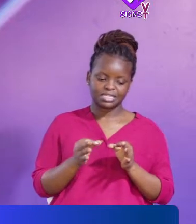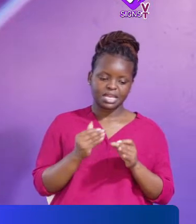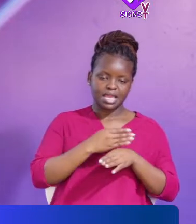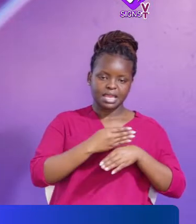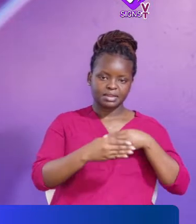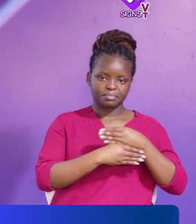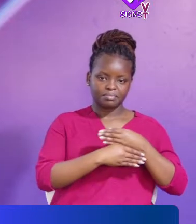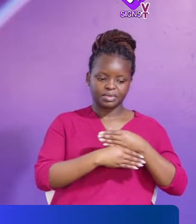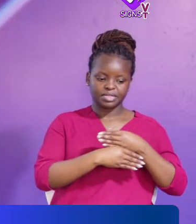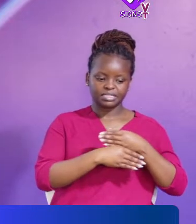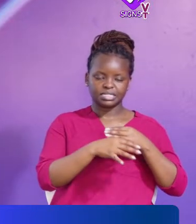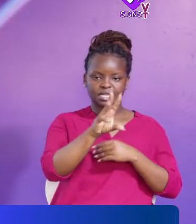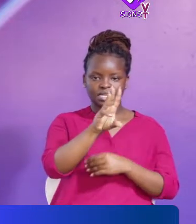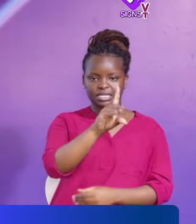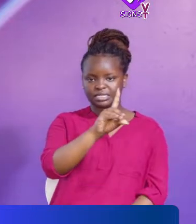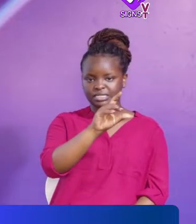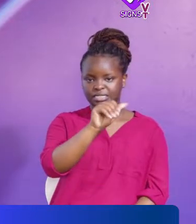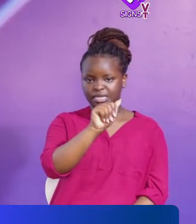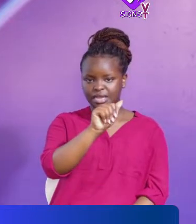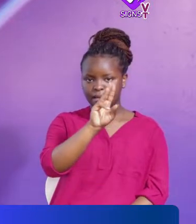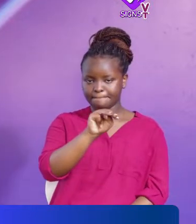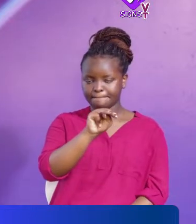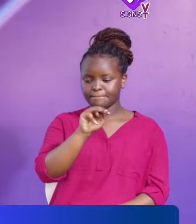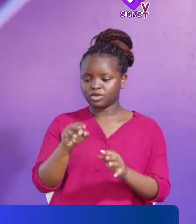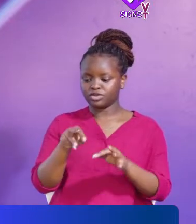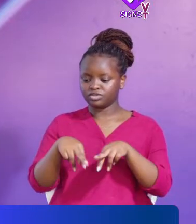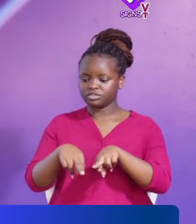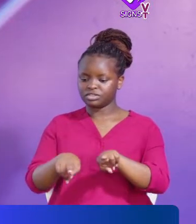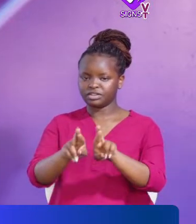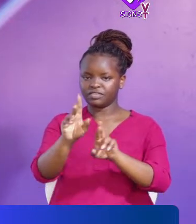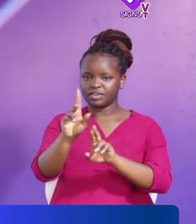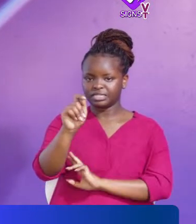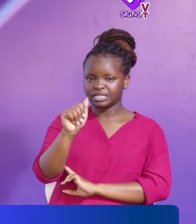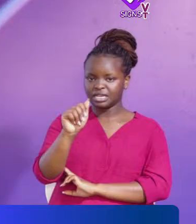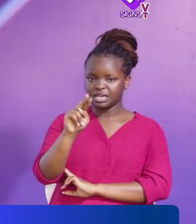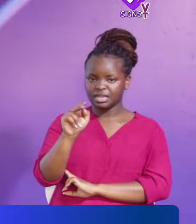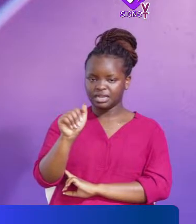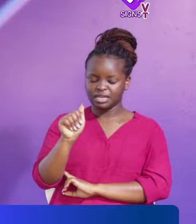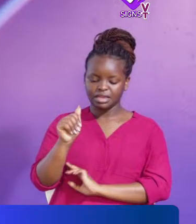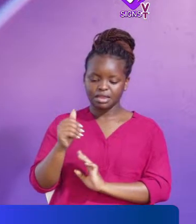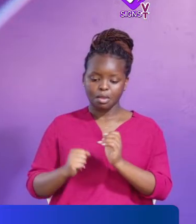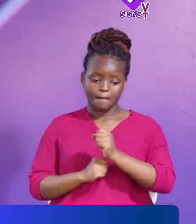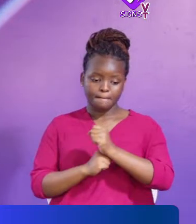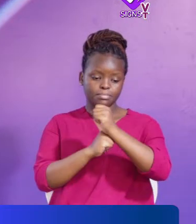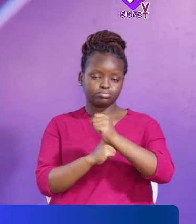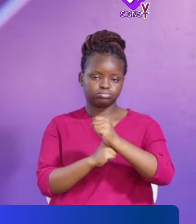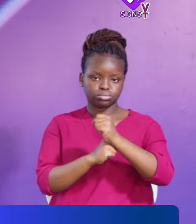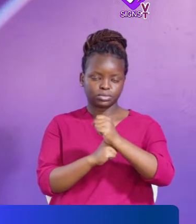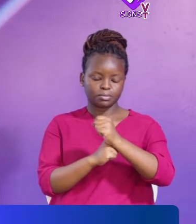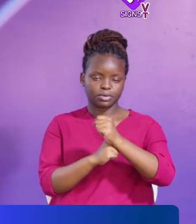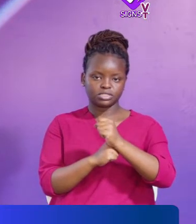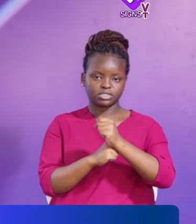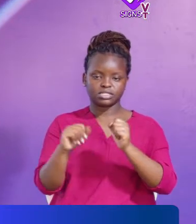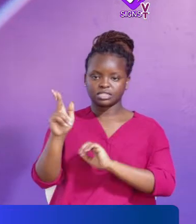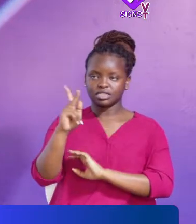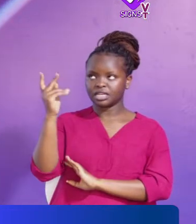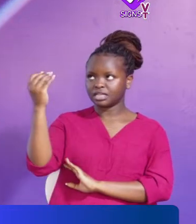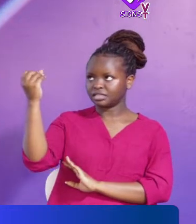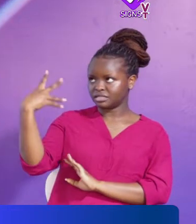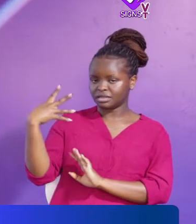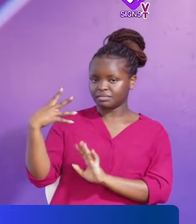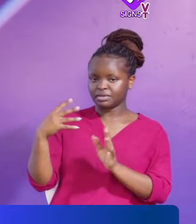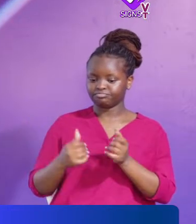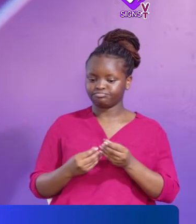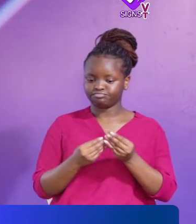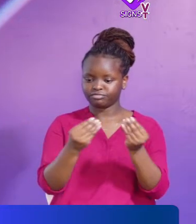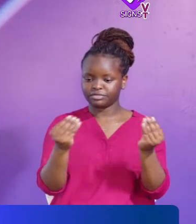Dam on River Tana, a project meant to boost Kenya's power supply. The deal signed under